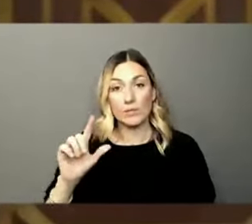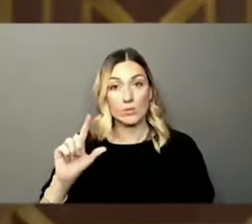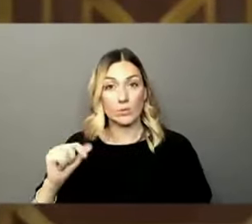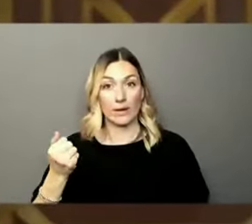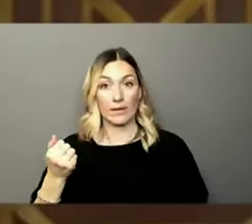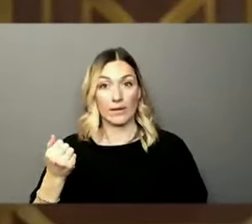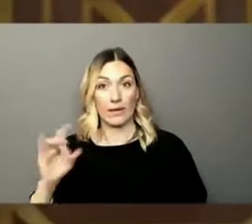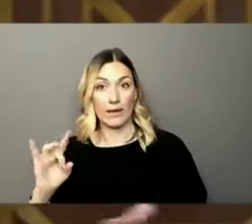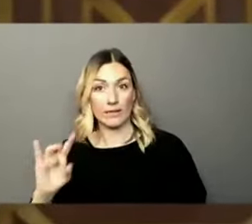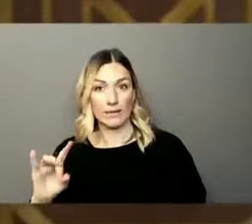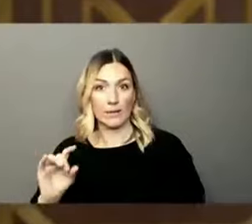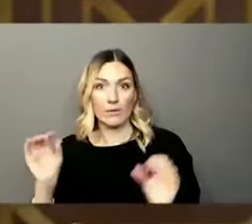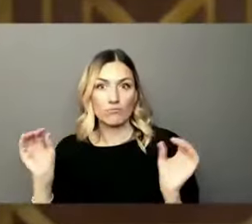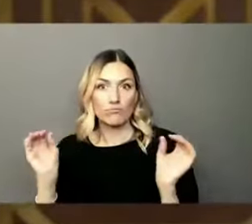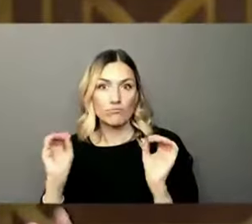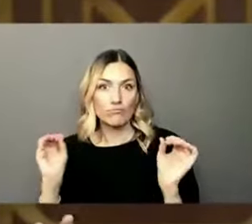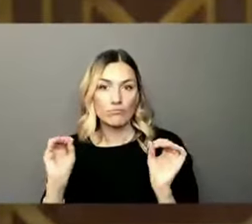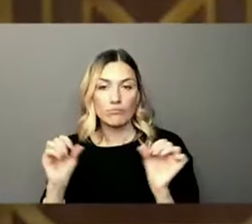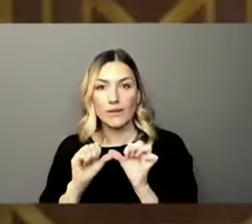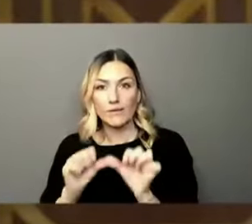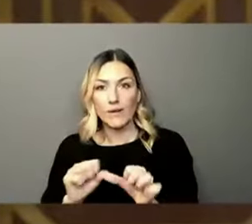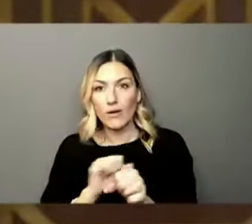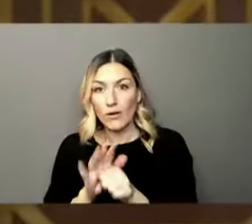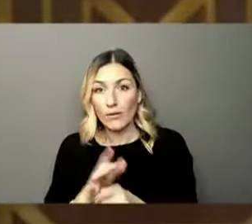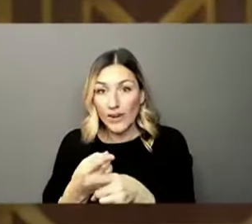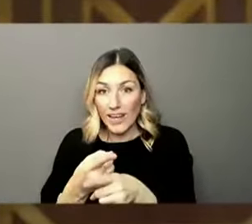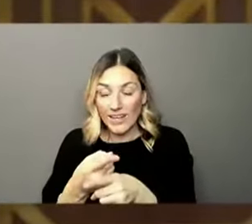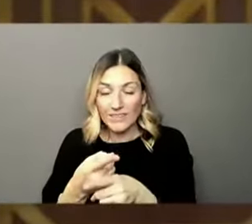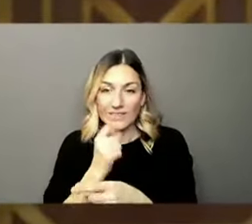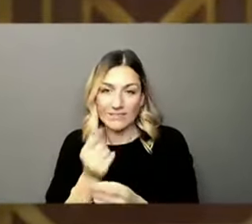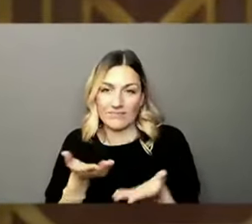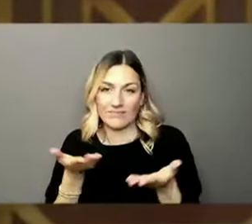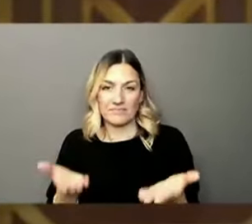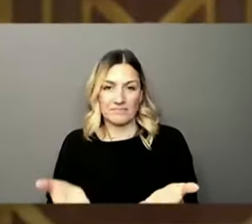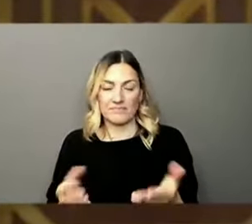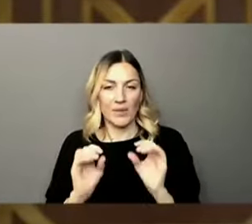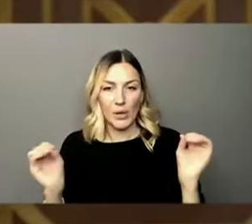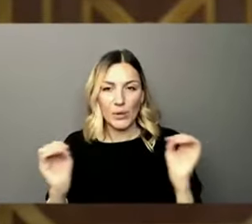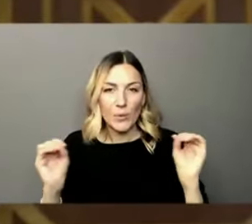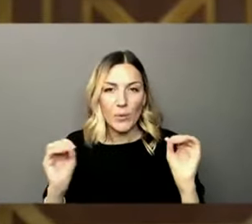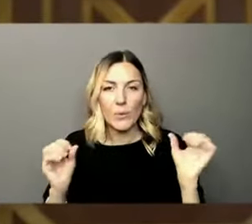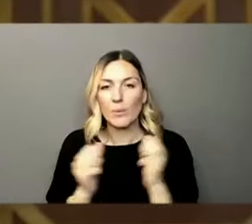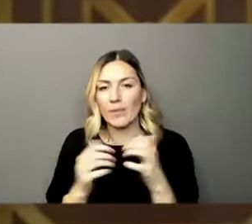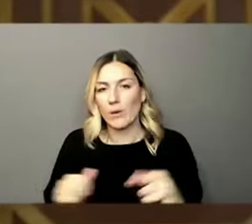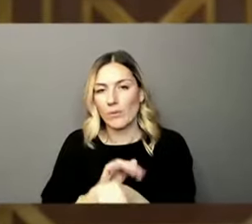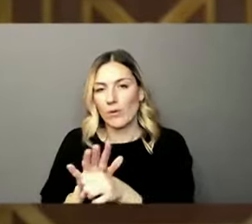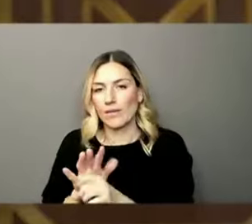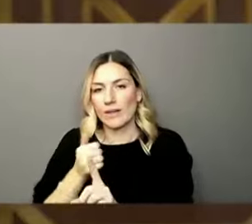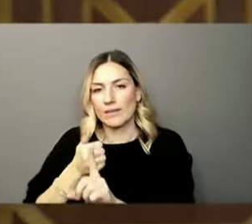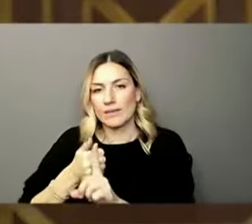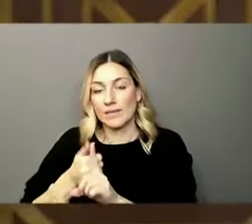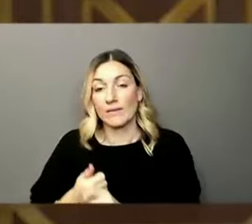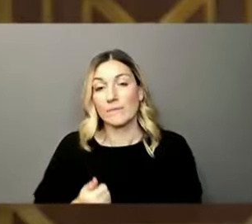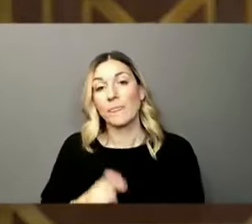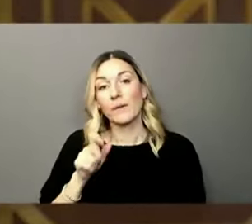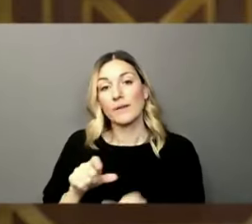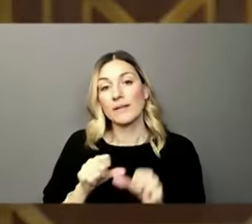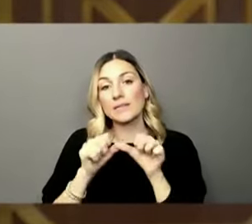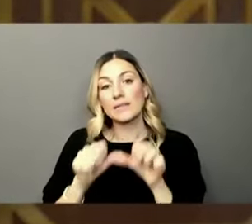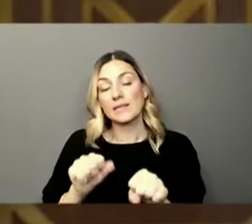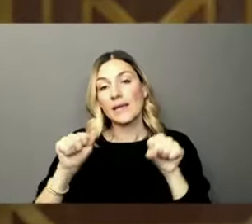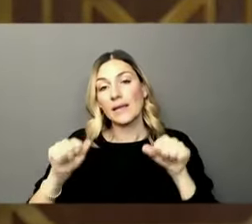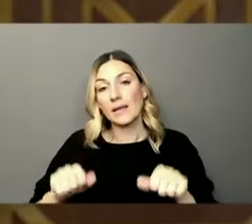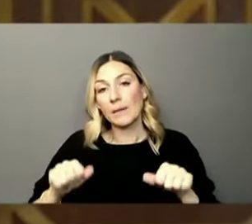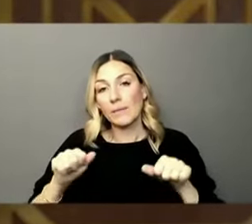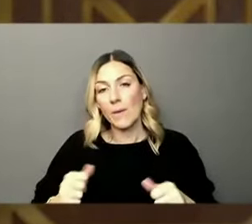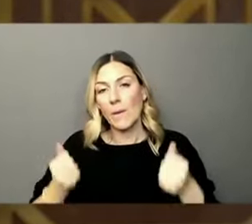of long COVID. Have you? You haven't. It didn't exist. There is no long COVID without COVID. We need a sustainable, multi-pronged